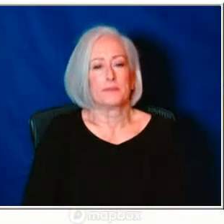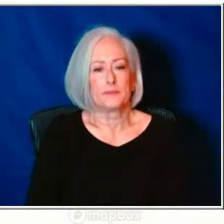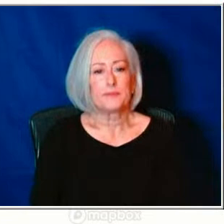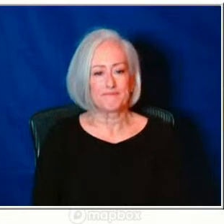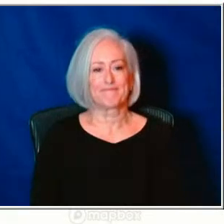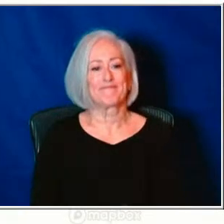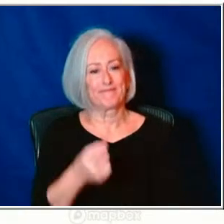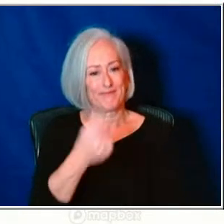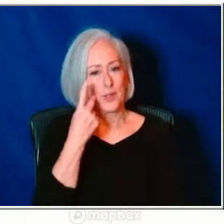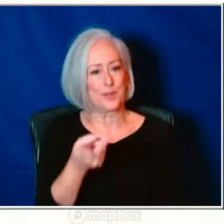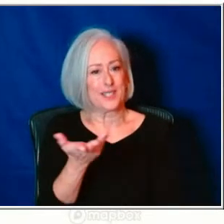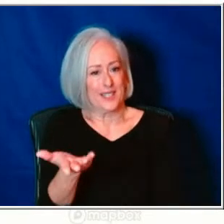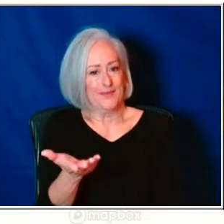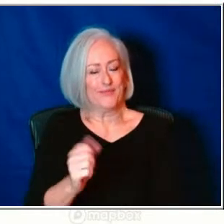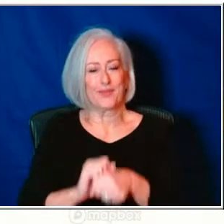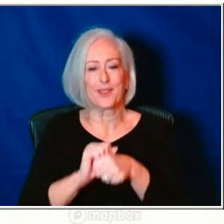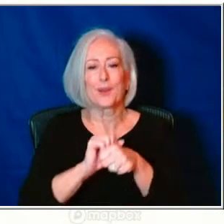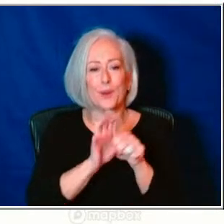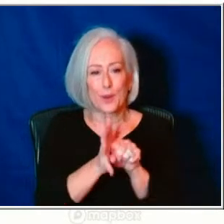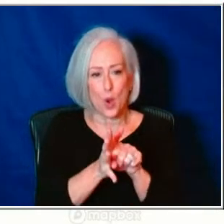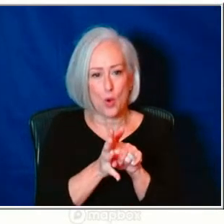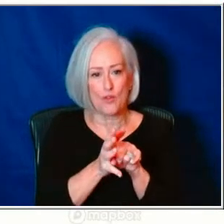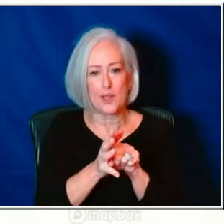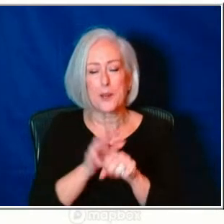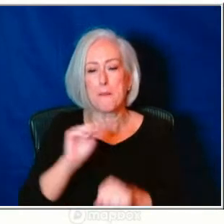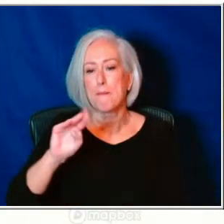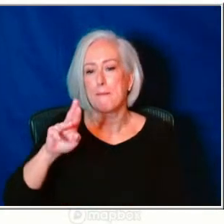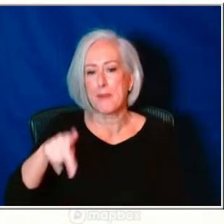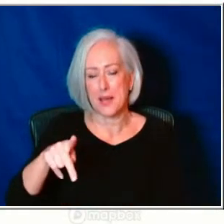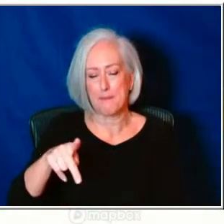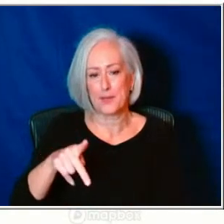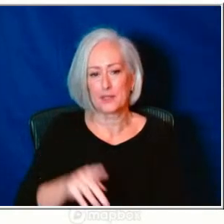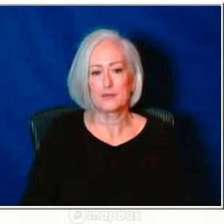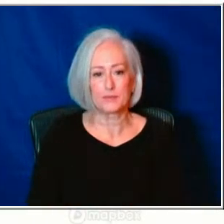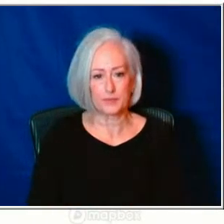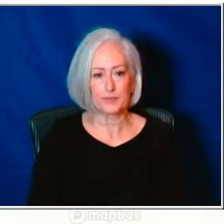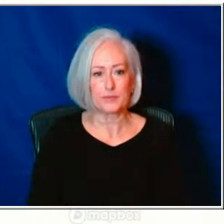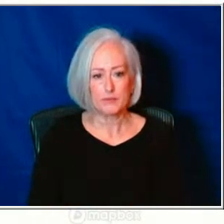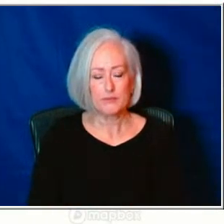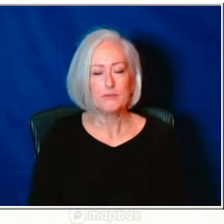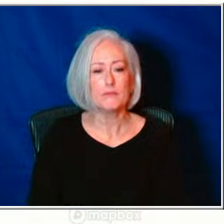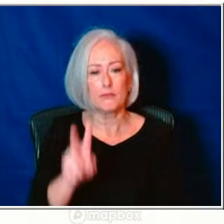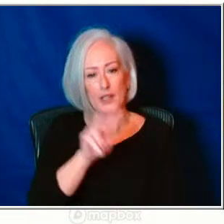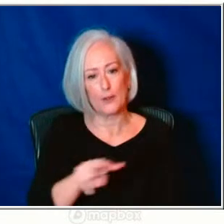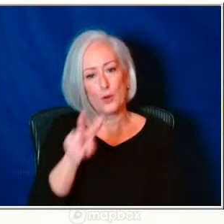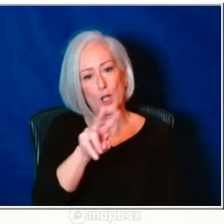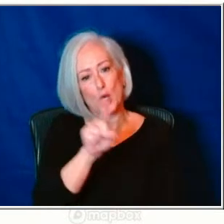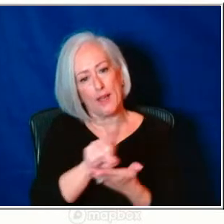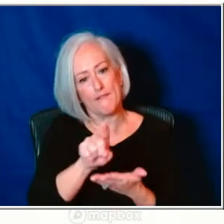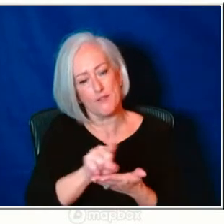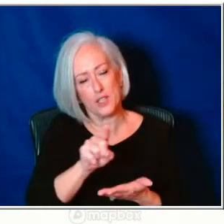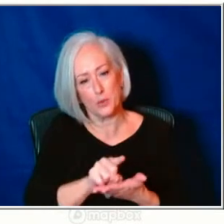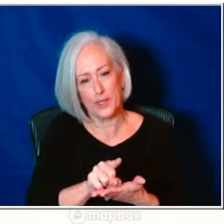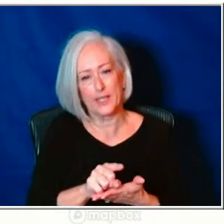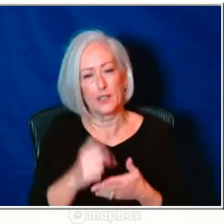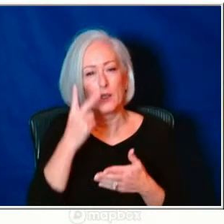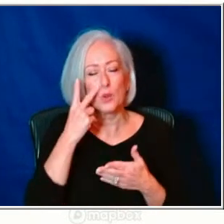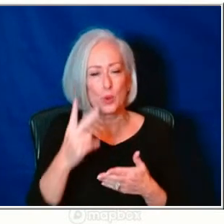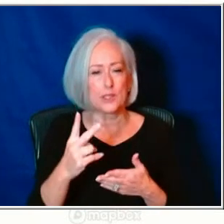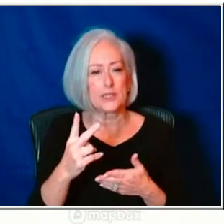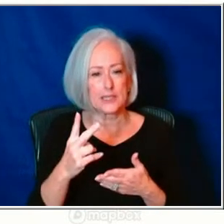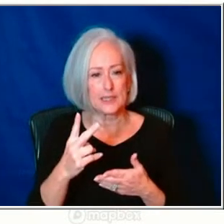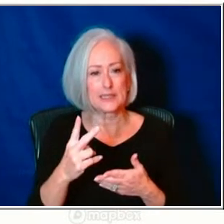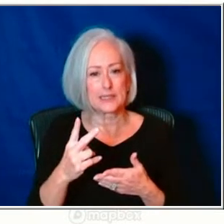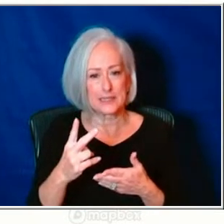Yeah, there you go. So the COVID thing, this is a COVID map, and you can just see it. And we kind of look at this on a weekly basis. It's beginning to take off on a